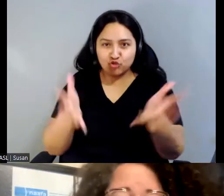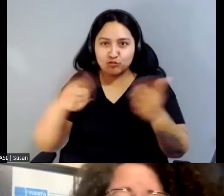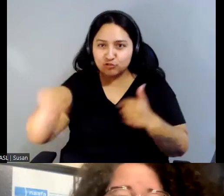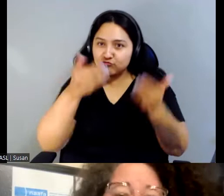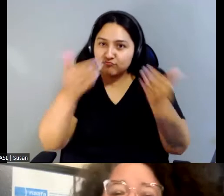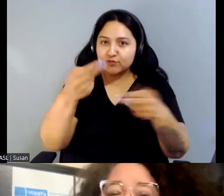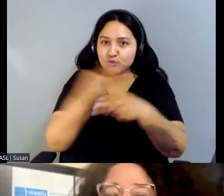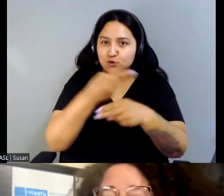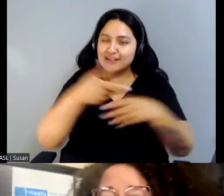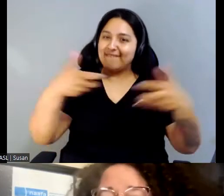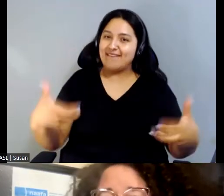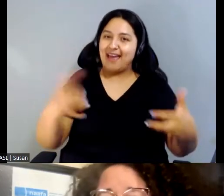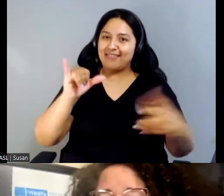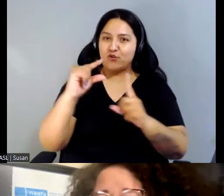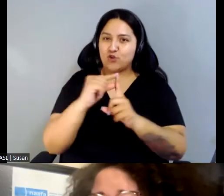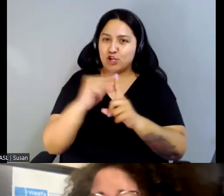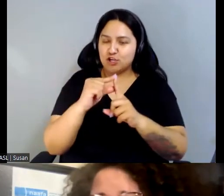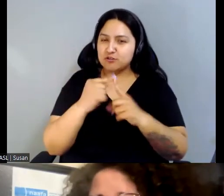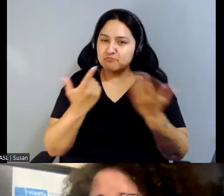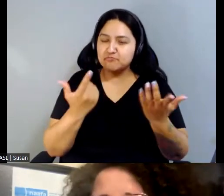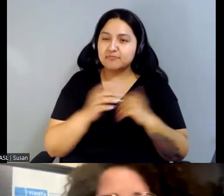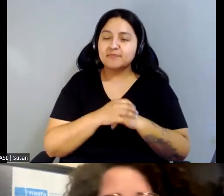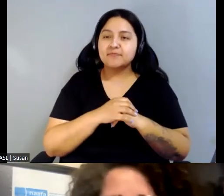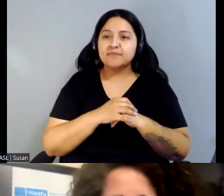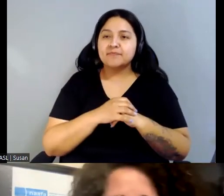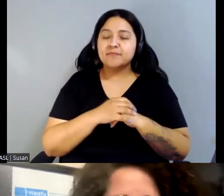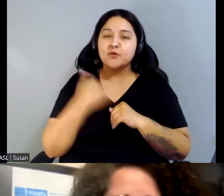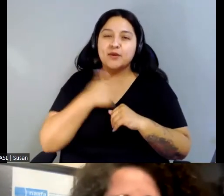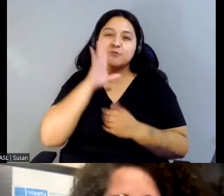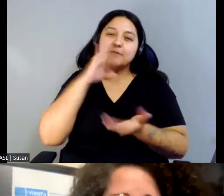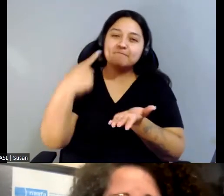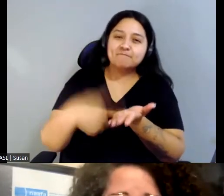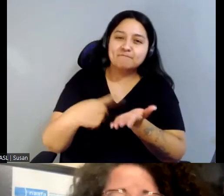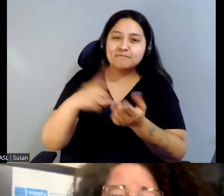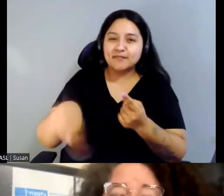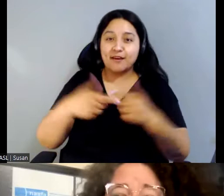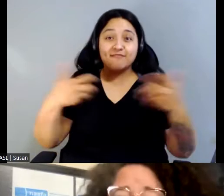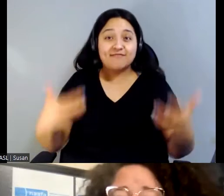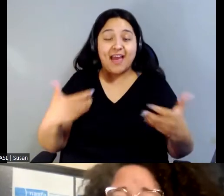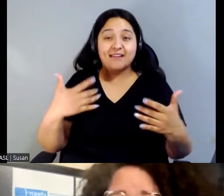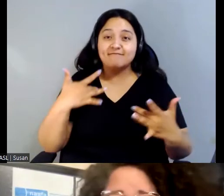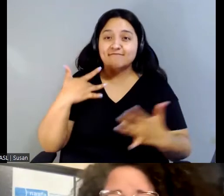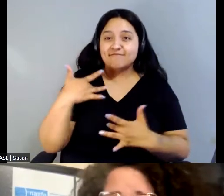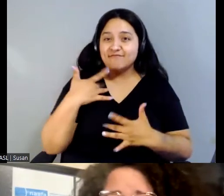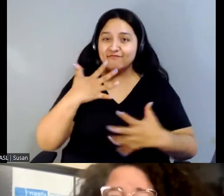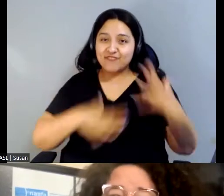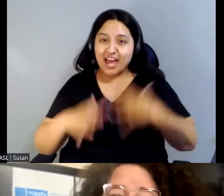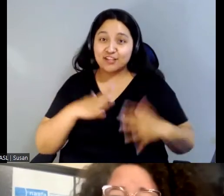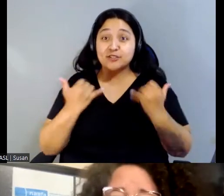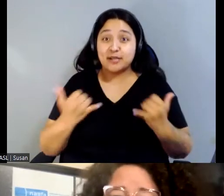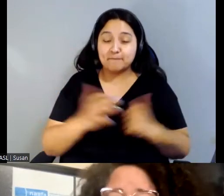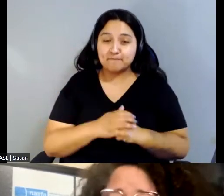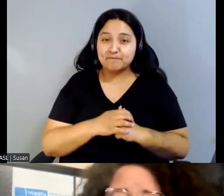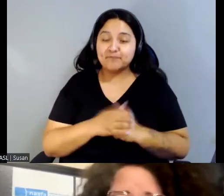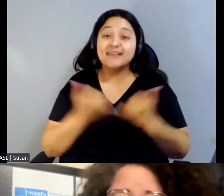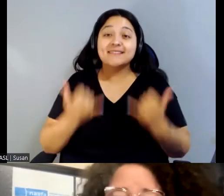destigmatize the word. And we're going to be talking about all kinds of fat fashion things today. We are joined today by our friends from